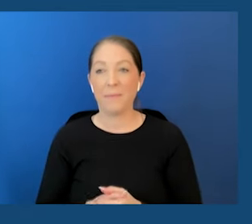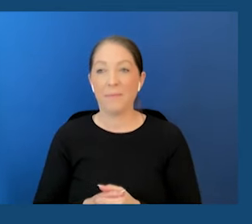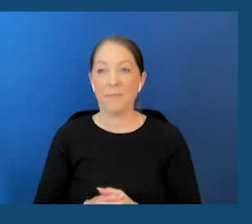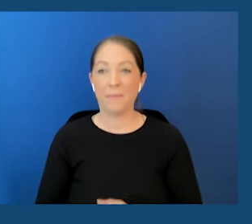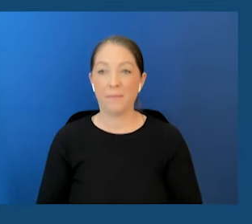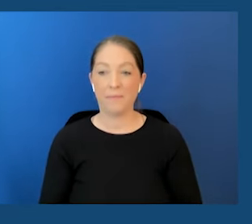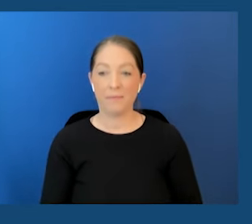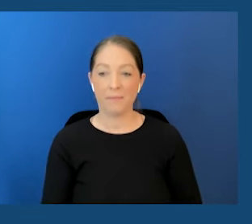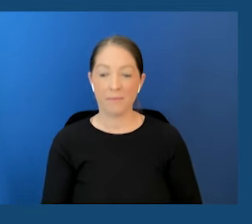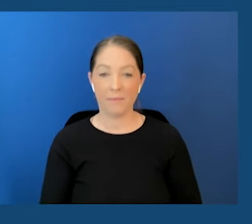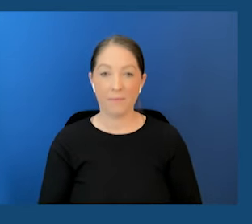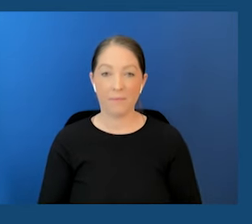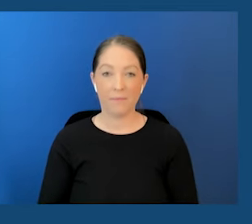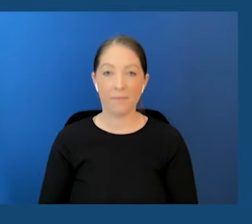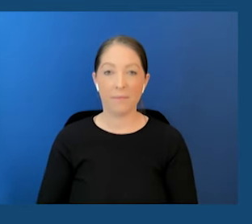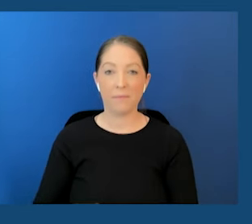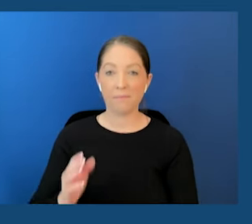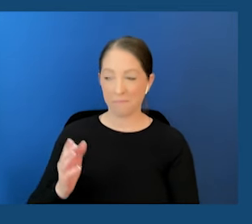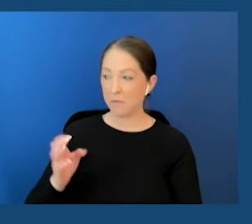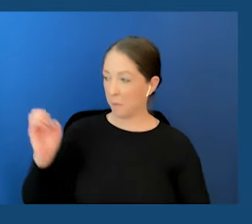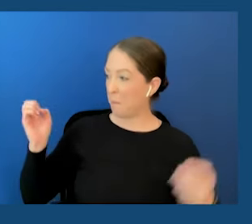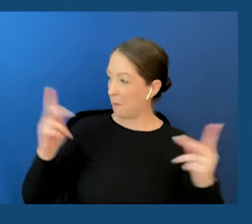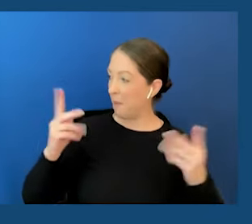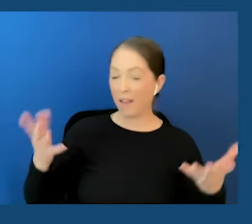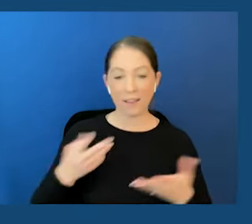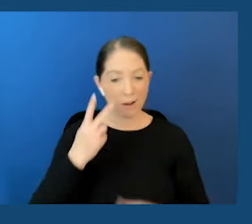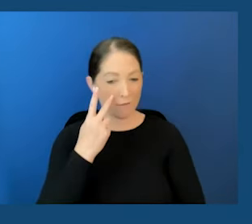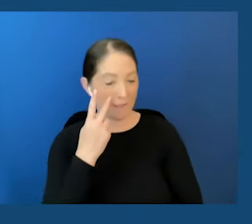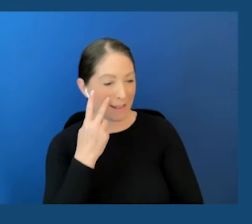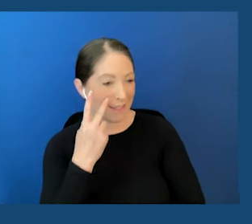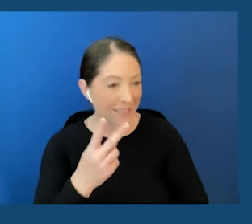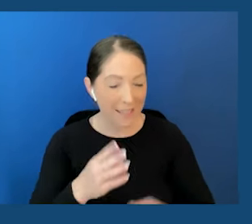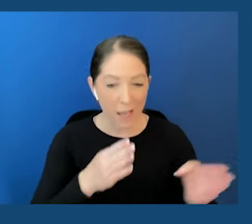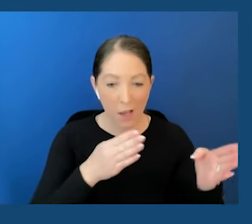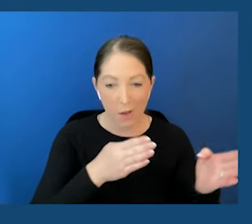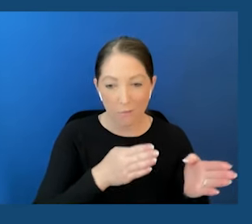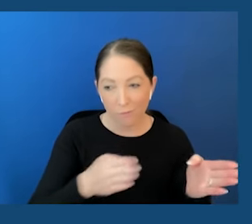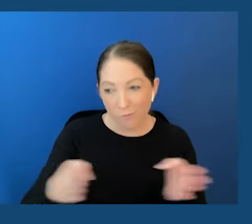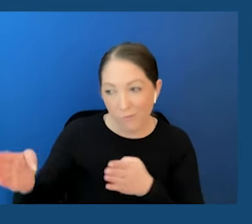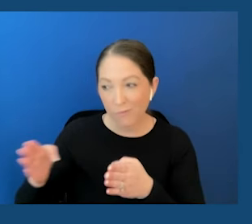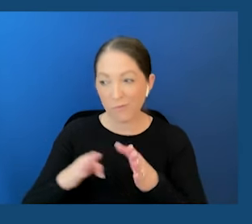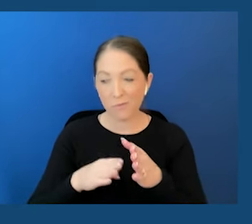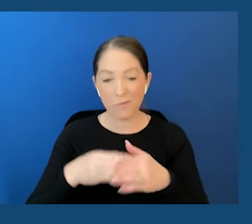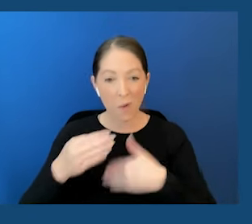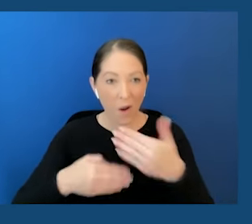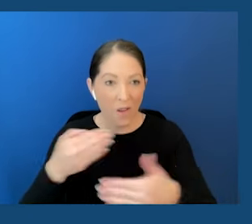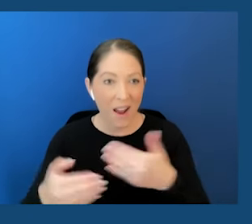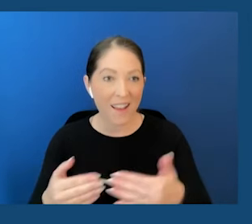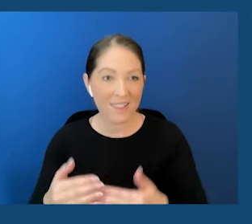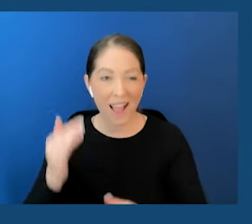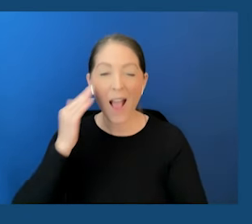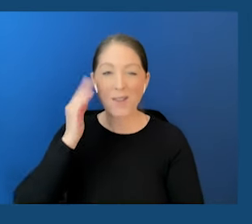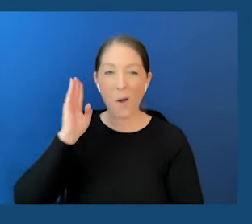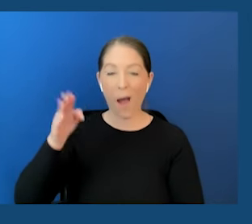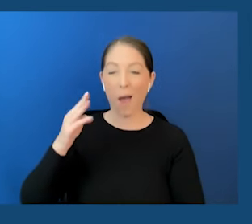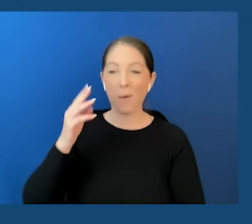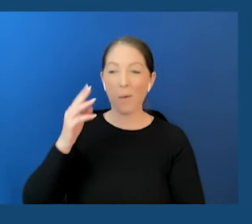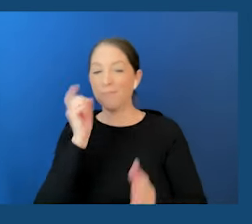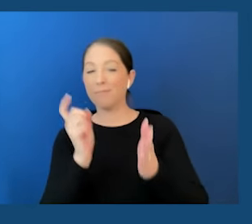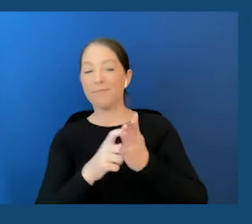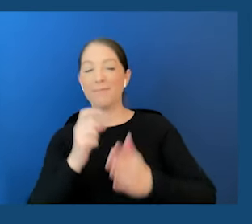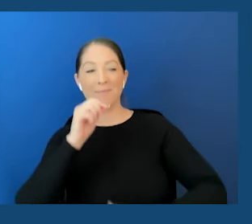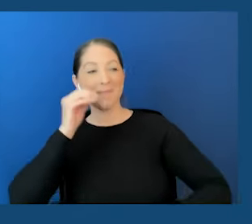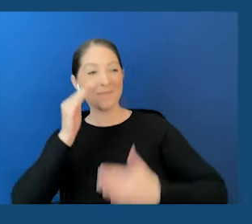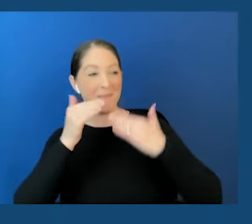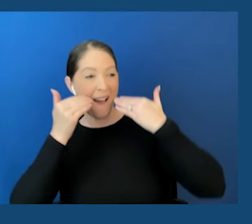So we'll come back and see your progress, and I know I'm going to see more smiles. I'm going to feel that sense of energy and optimism that so many of